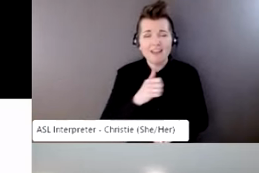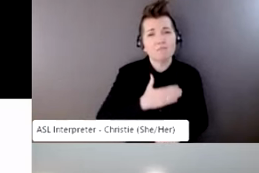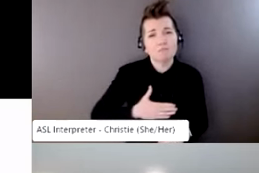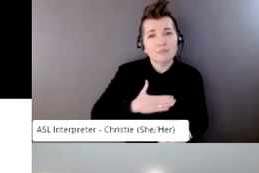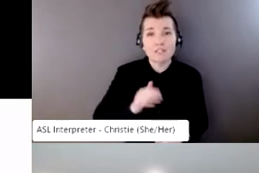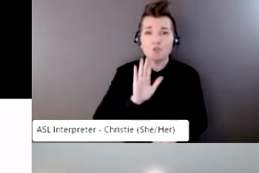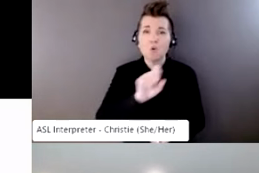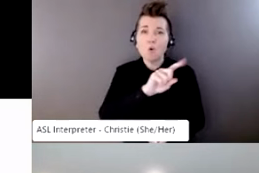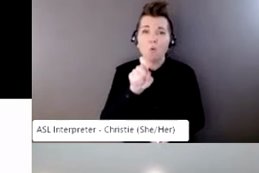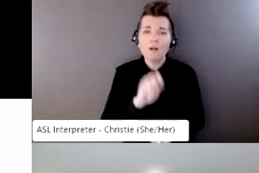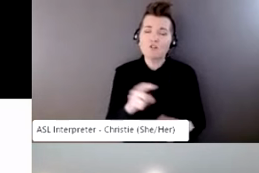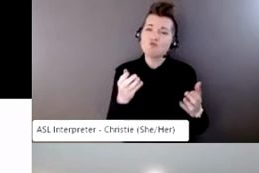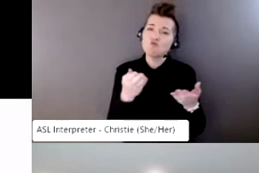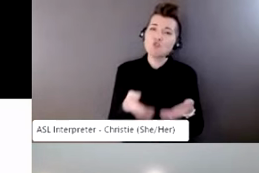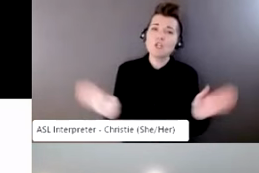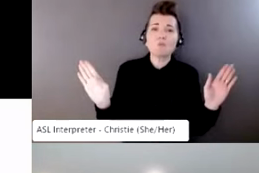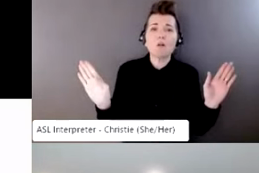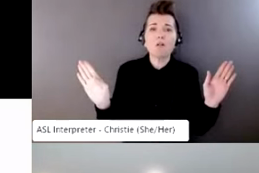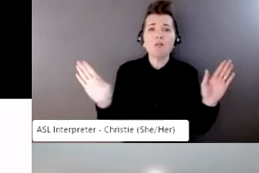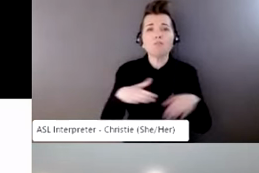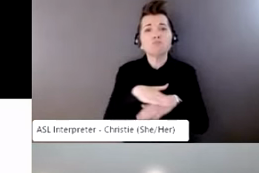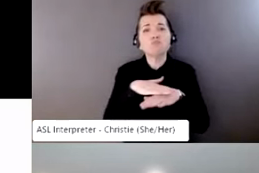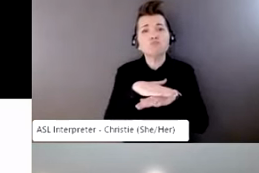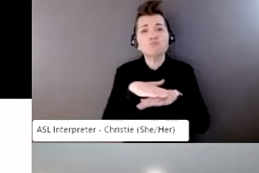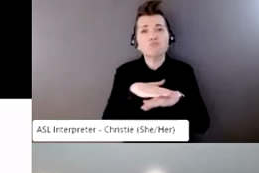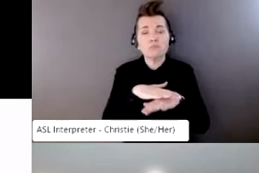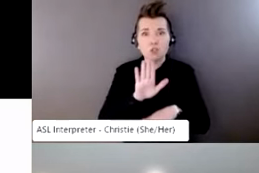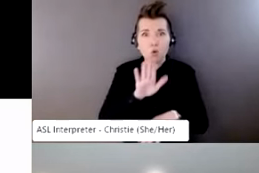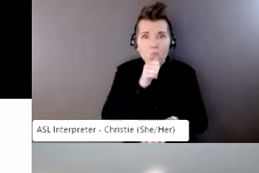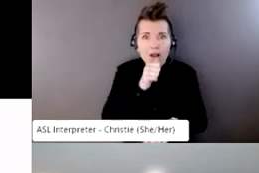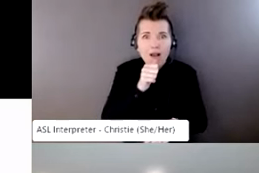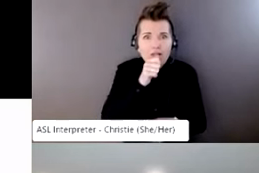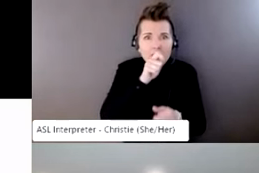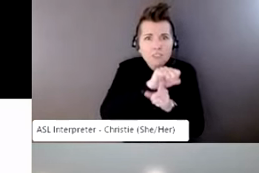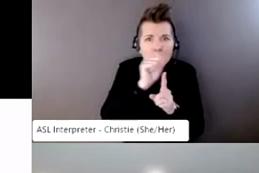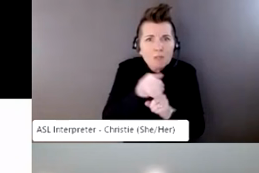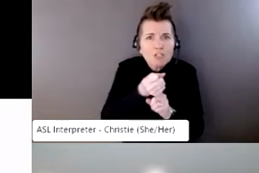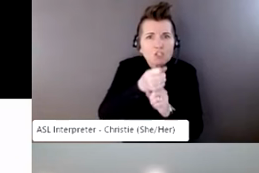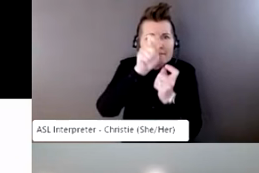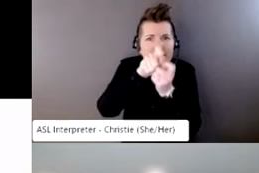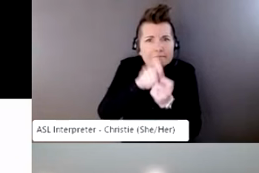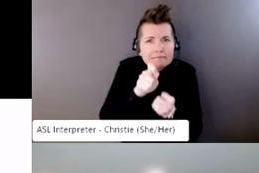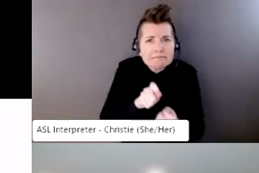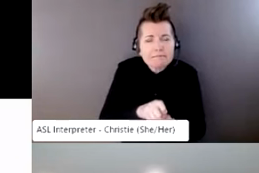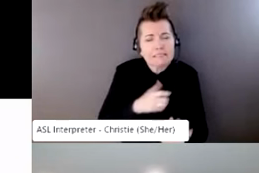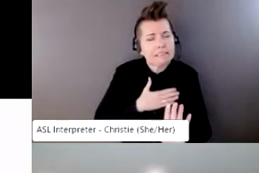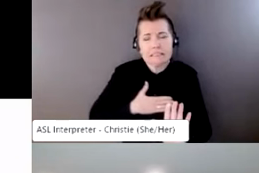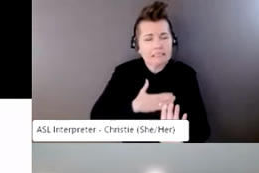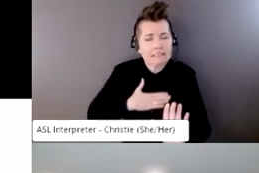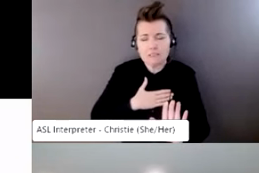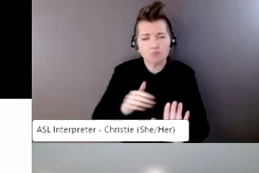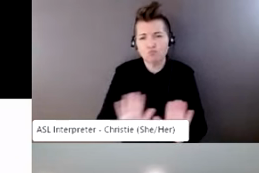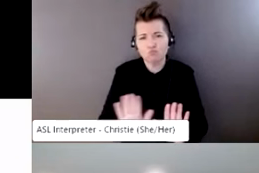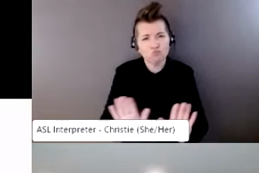Do not share any private details about your personal circumstances or personal accounts. We want to make sure